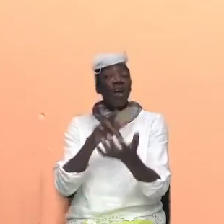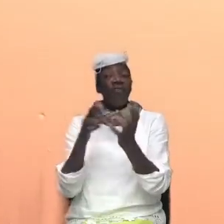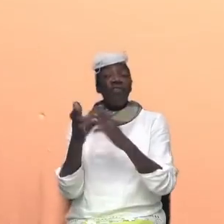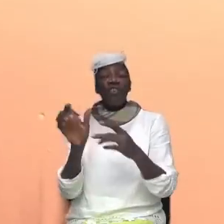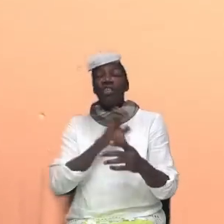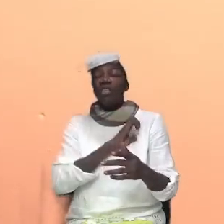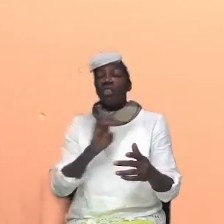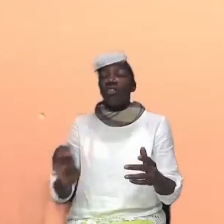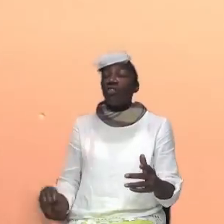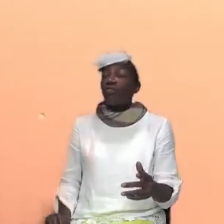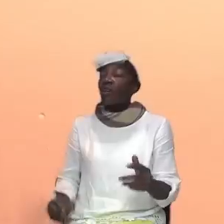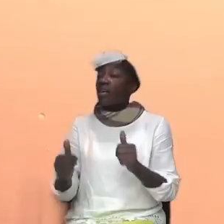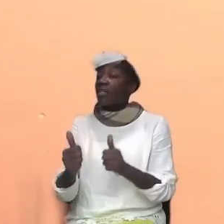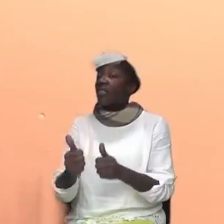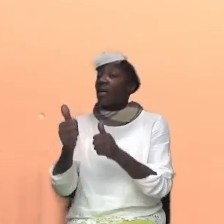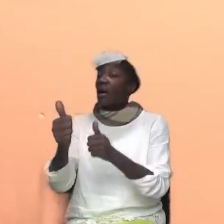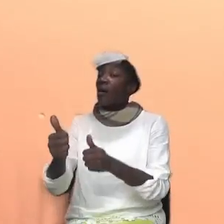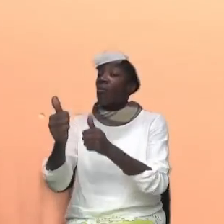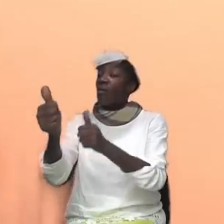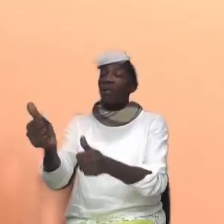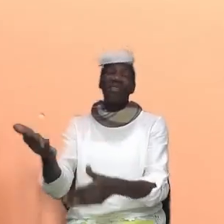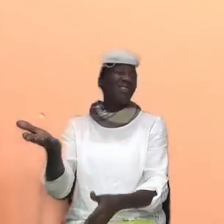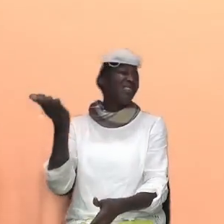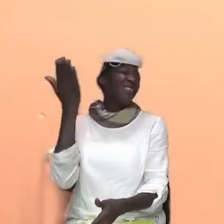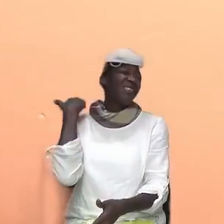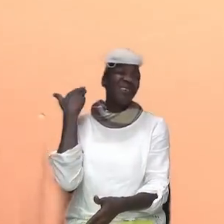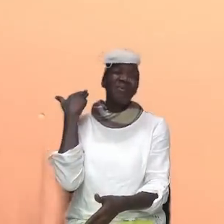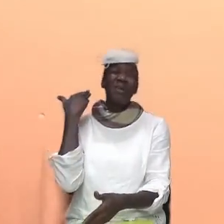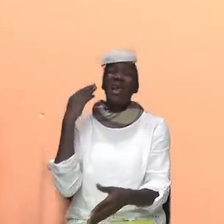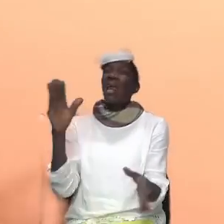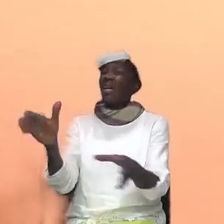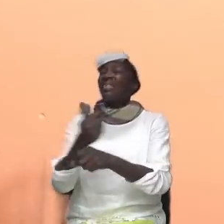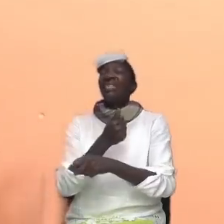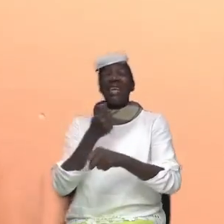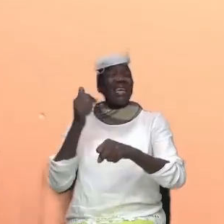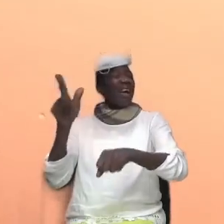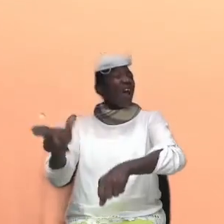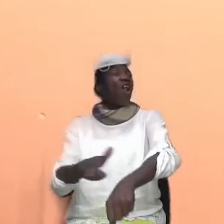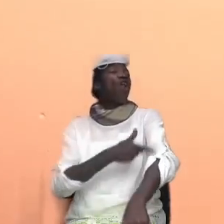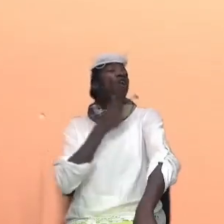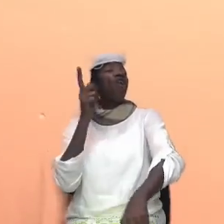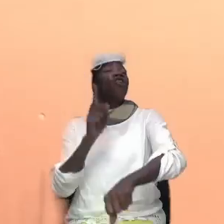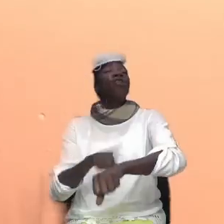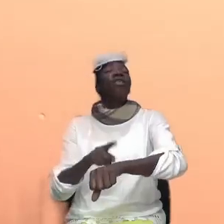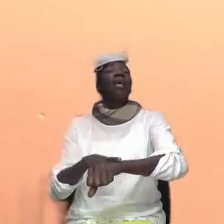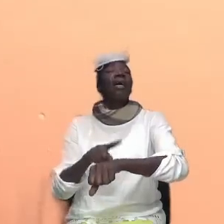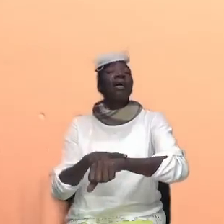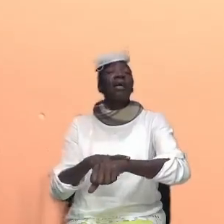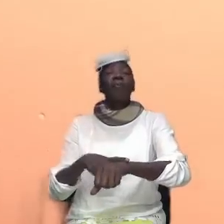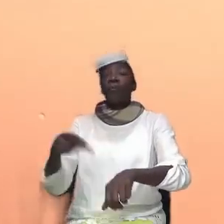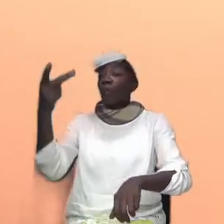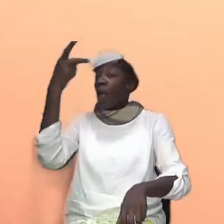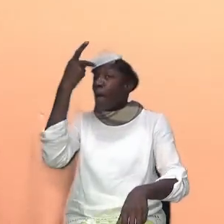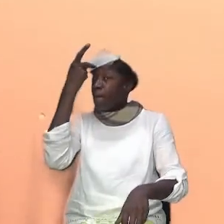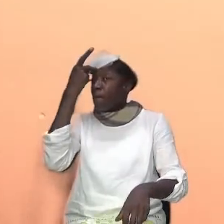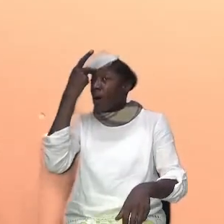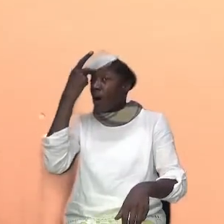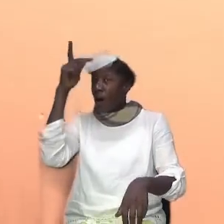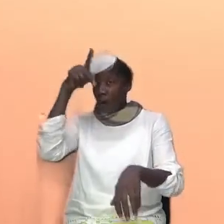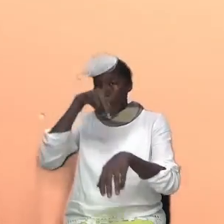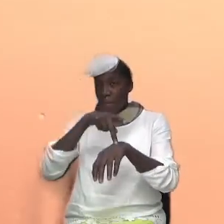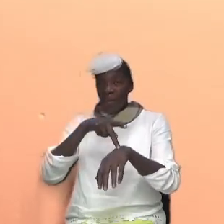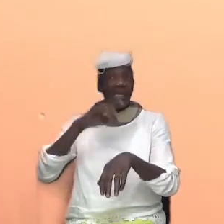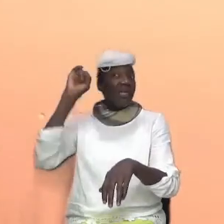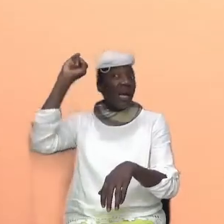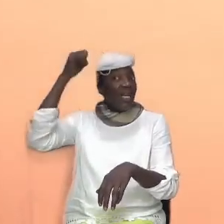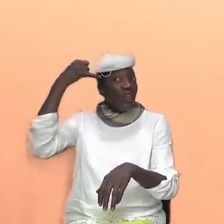apostles of old spent time, both the Apostle Paul and the Apostle Peter and the Apostle John,